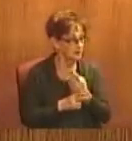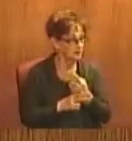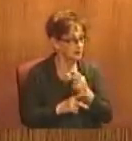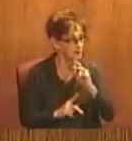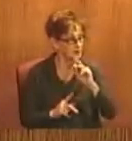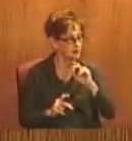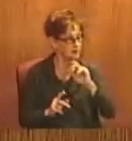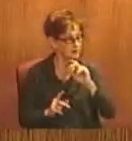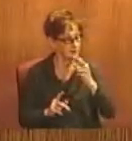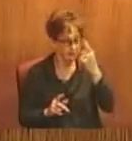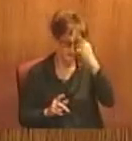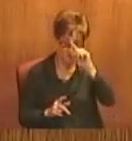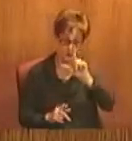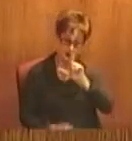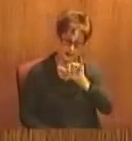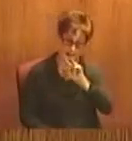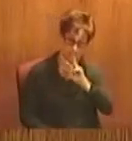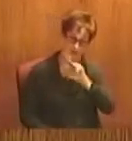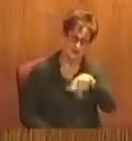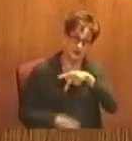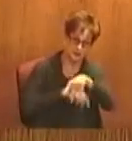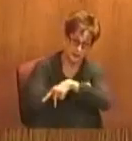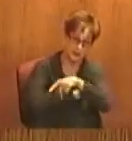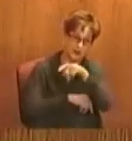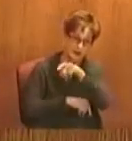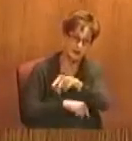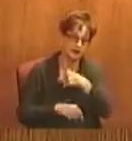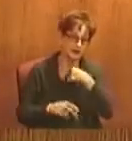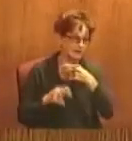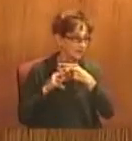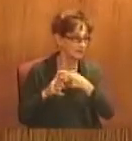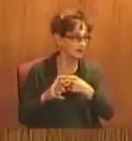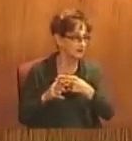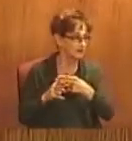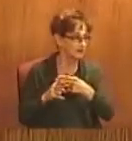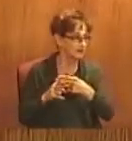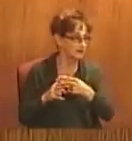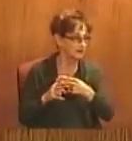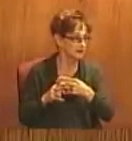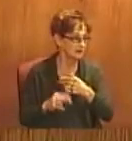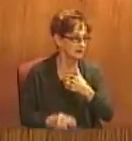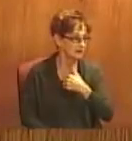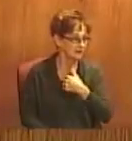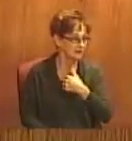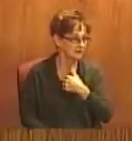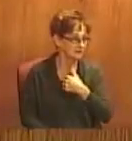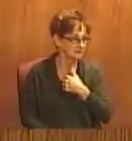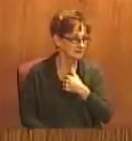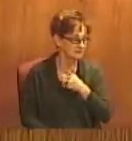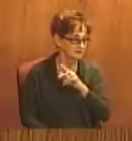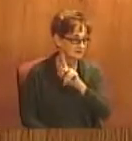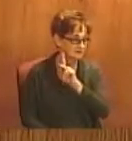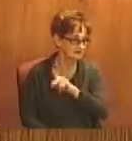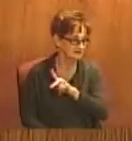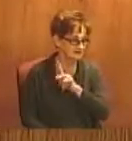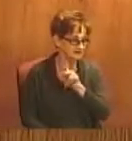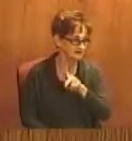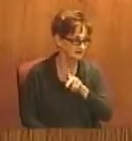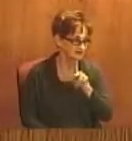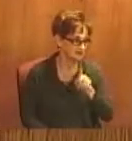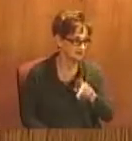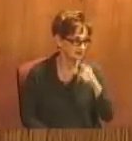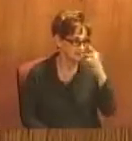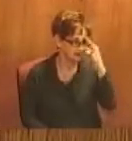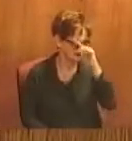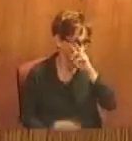Livingston Parish as an example. Livingston Parish has a reputation of being the Ku Klux Klan capital of the world.